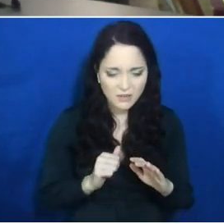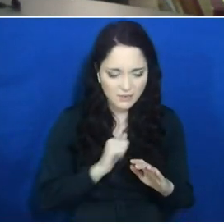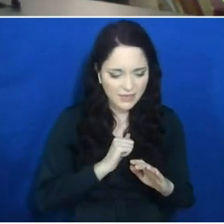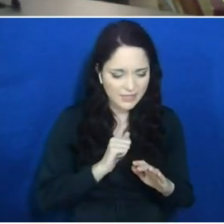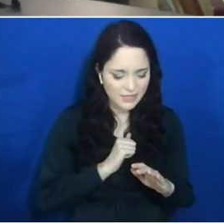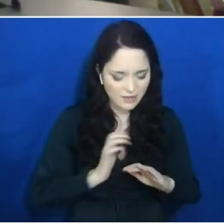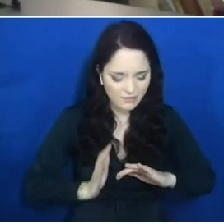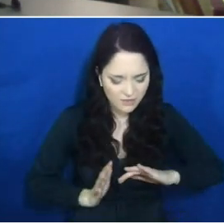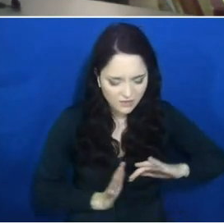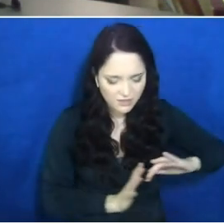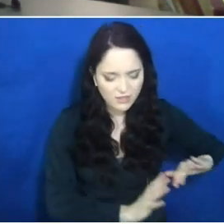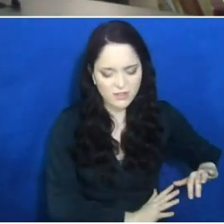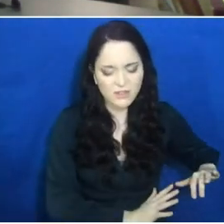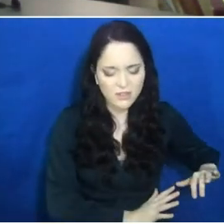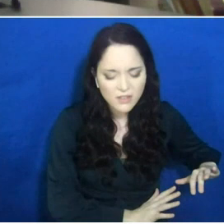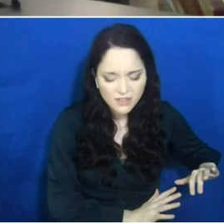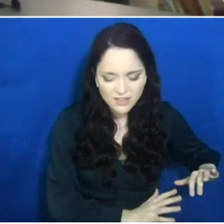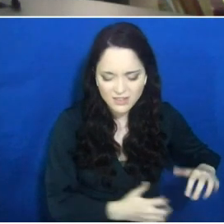worst enemy.